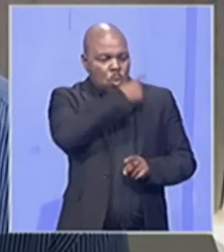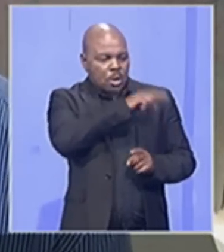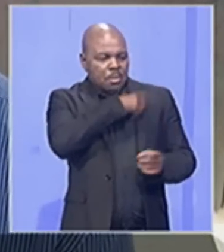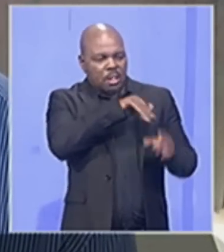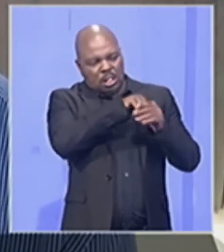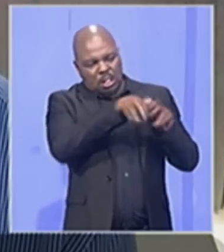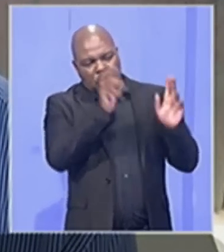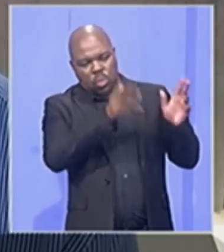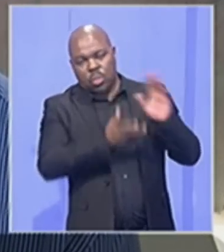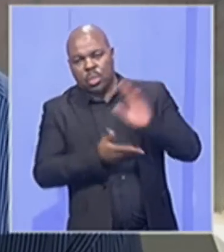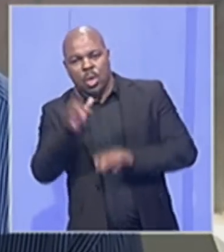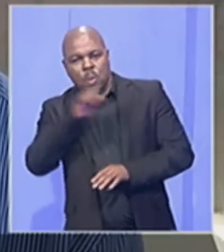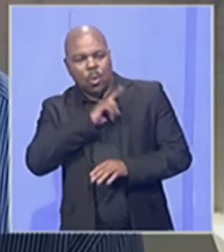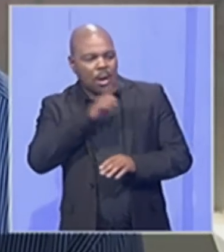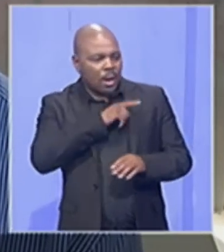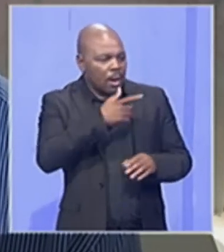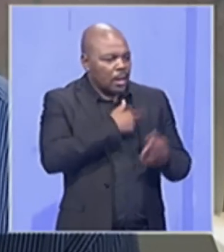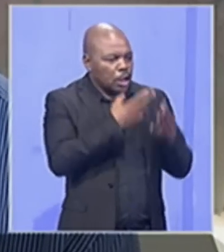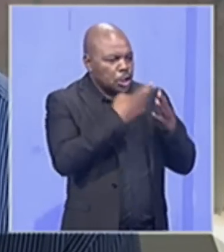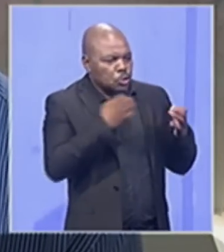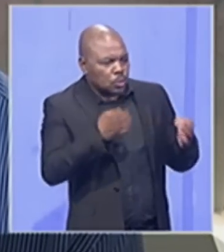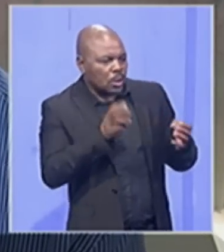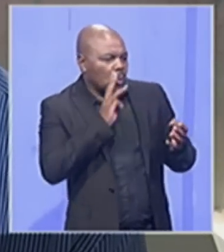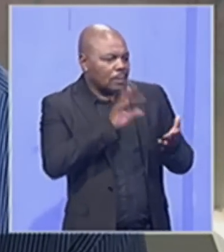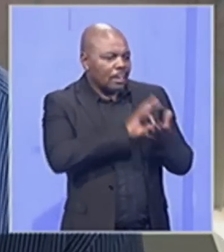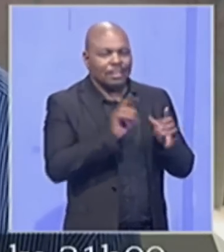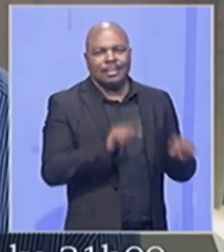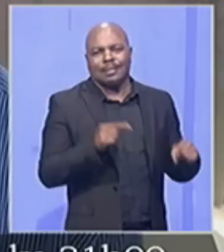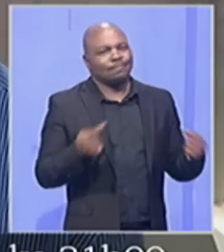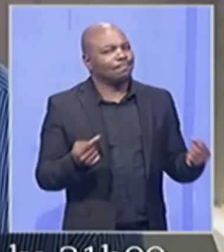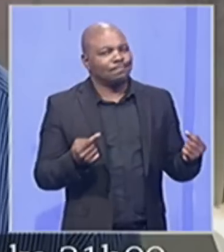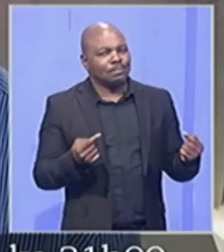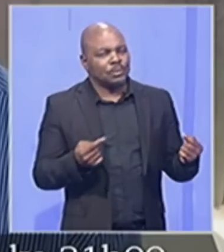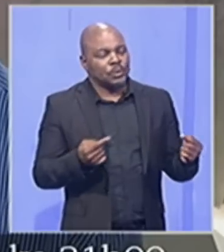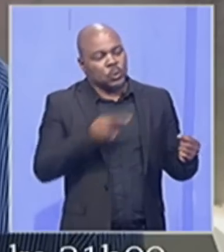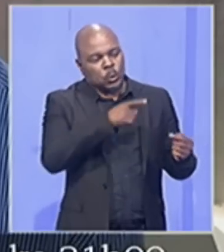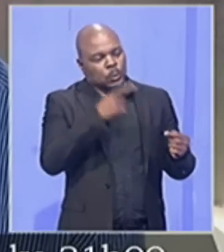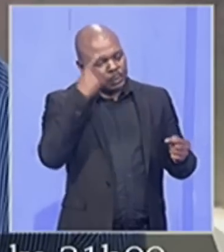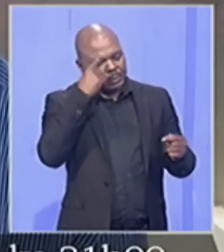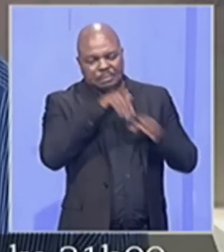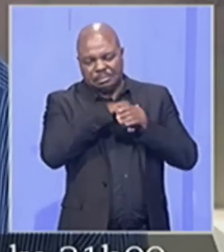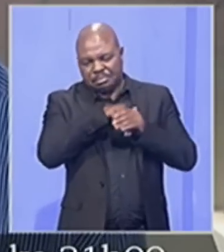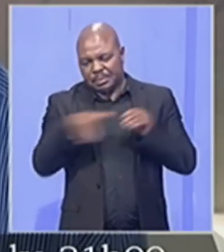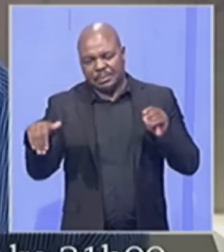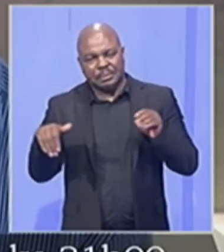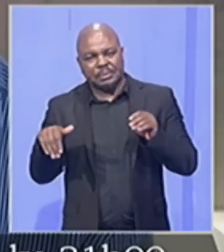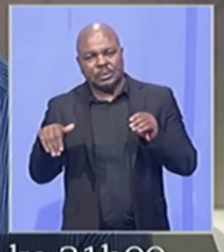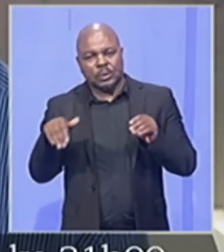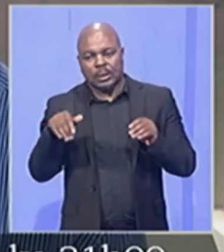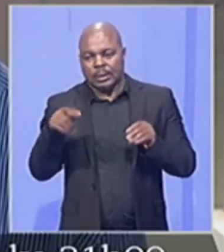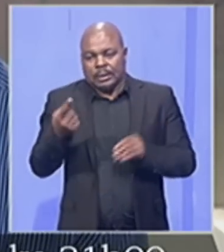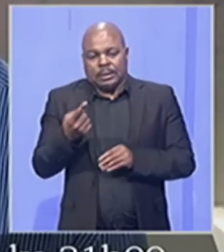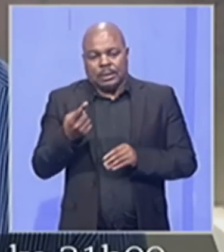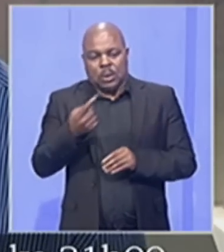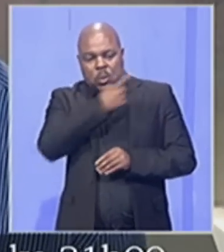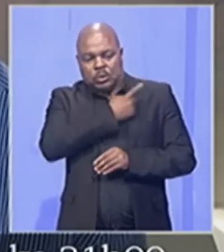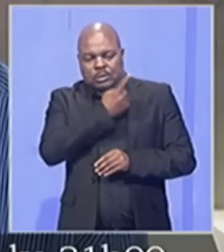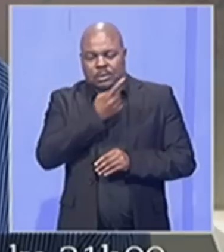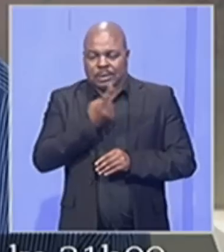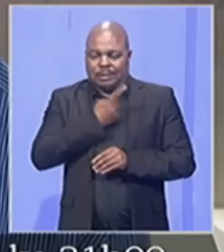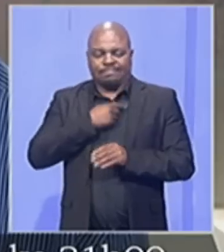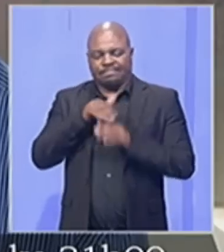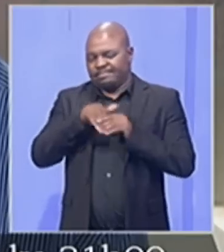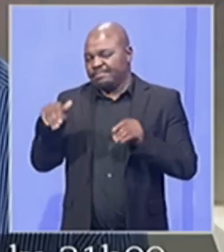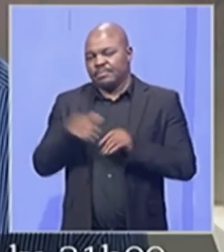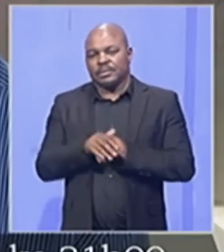couldn't sterilize the equipment. They had to leave, be discharged because of the hospital, not because of them. And they'll have